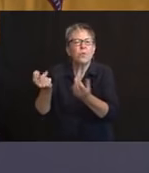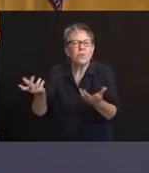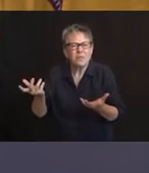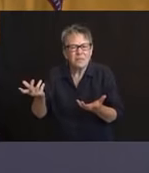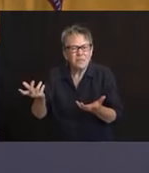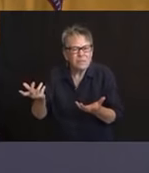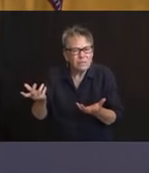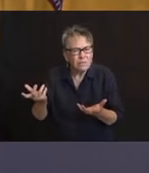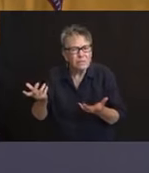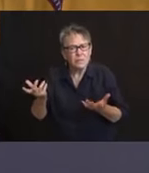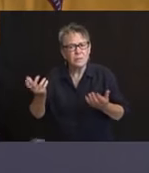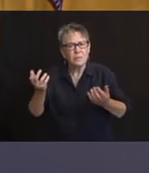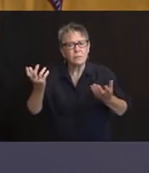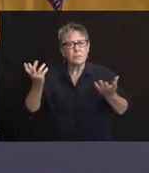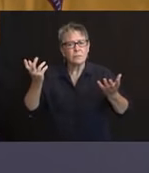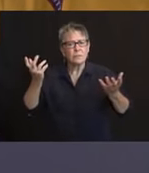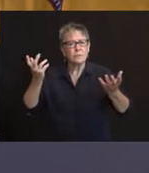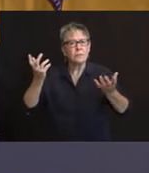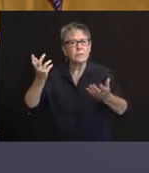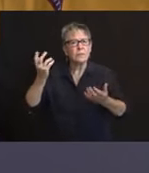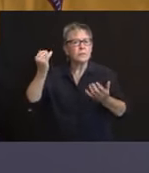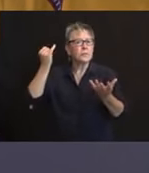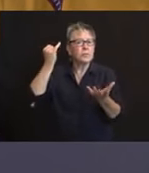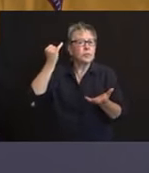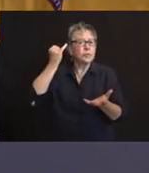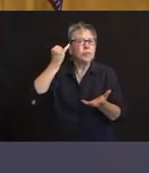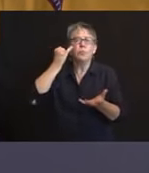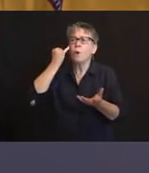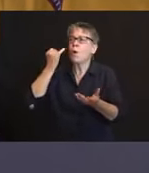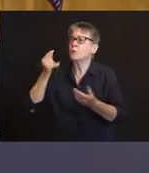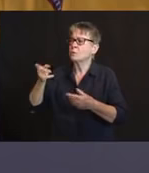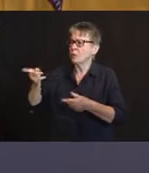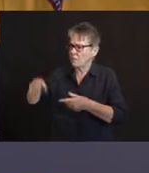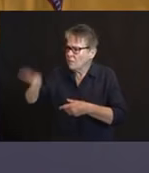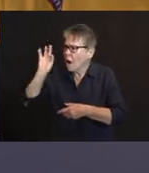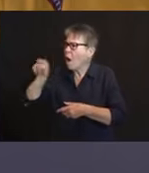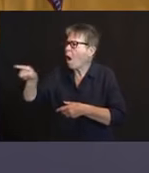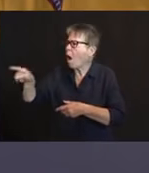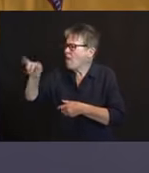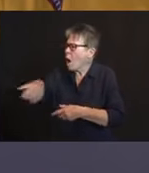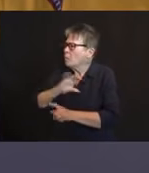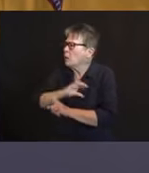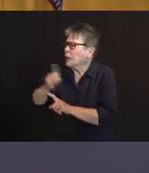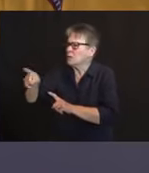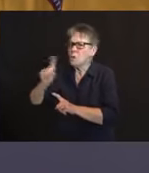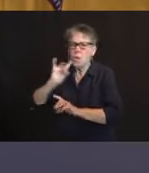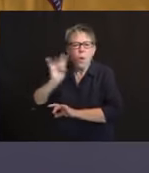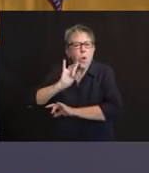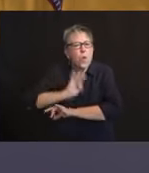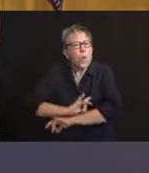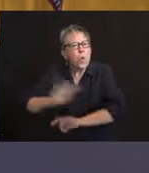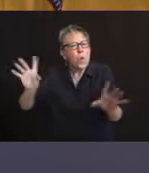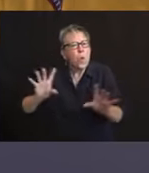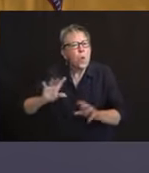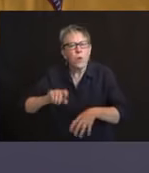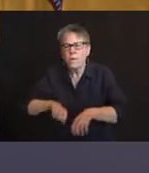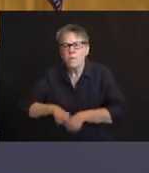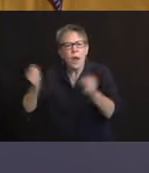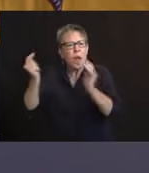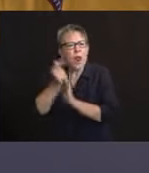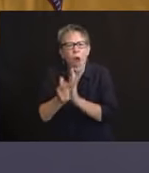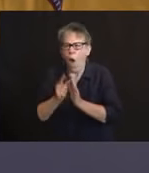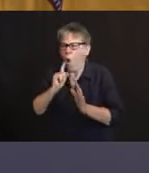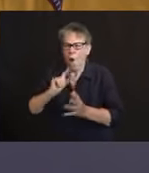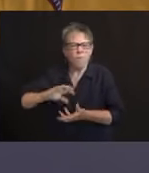you. Thank you, Elise. I'm just going to make a very brief comment and maybe ask Pat to weigh in, as he